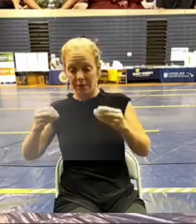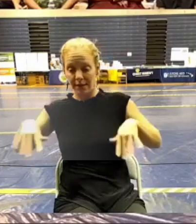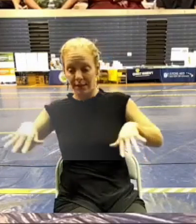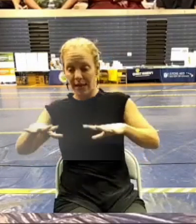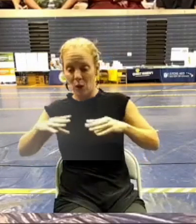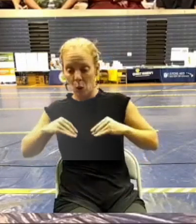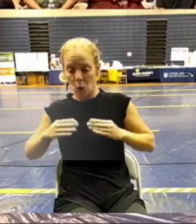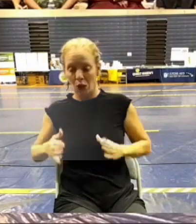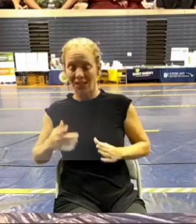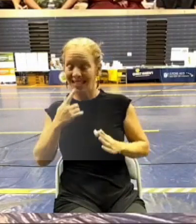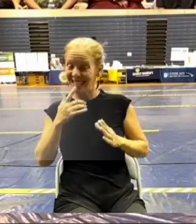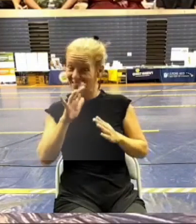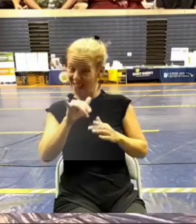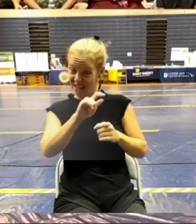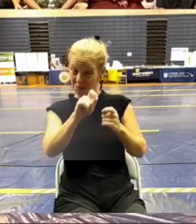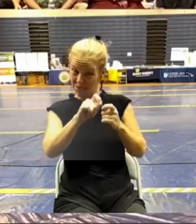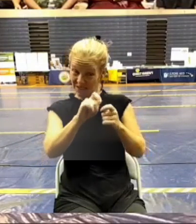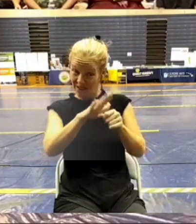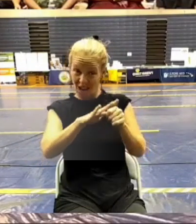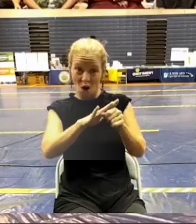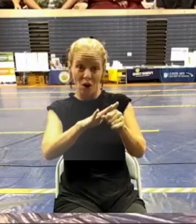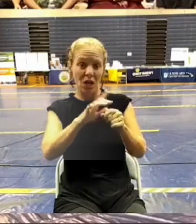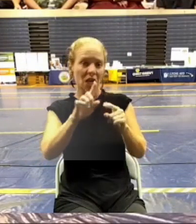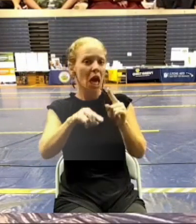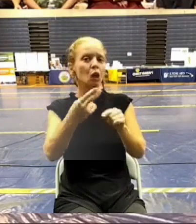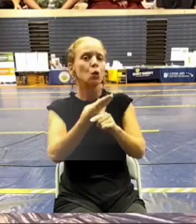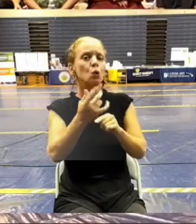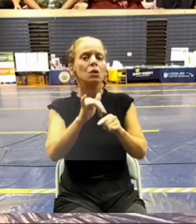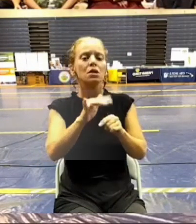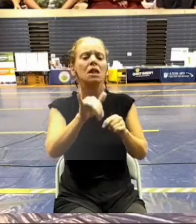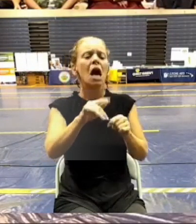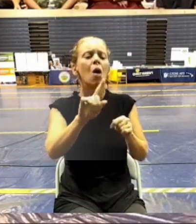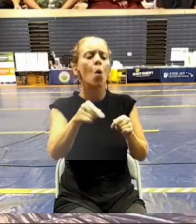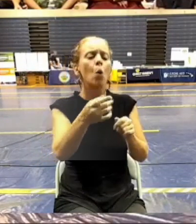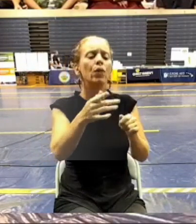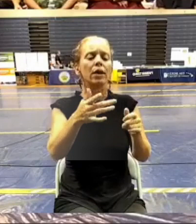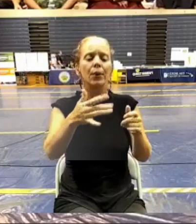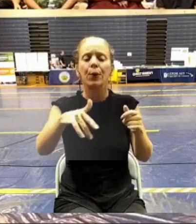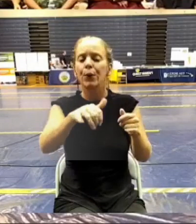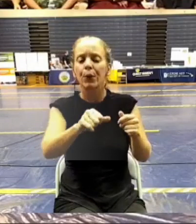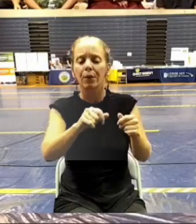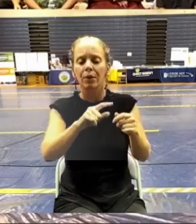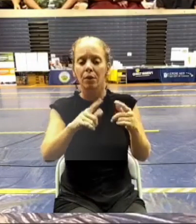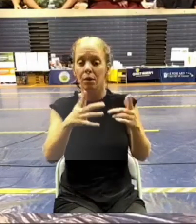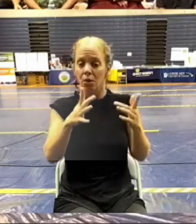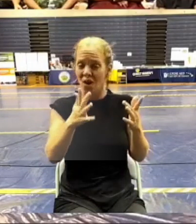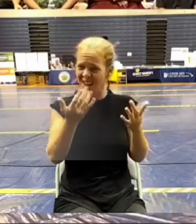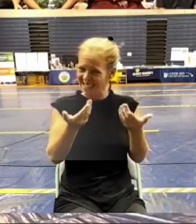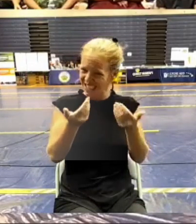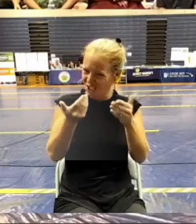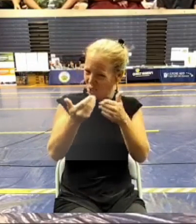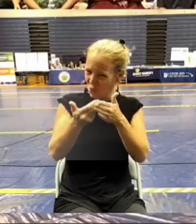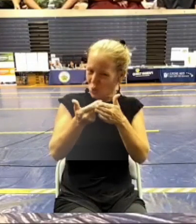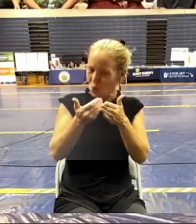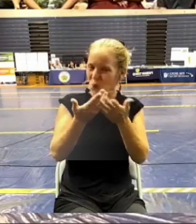to use, do we really want it there because of the proximity to residents and school-aged